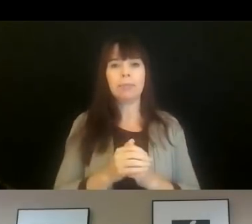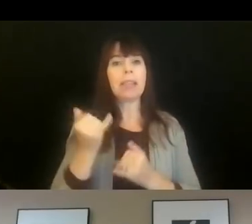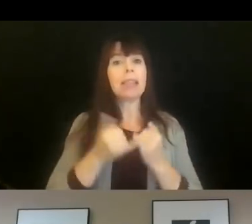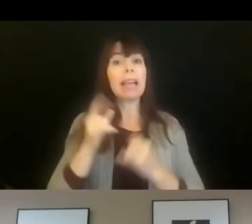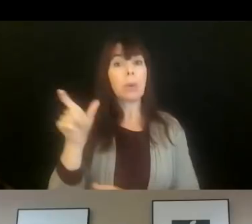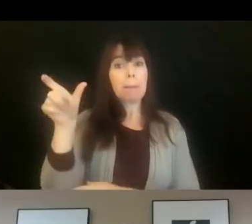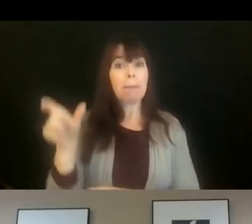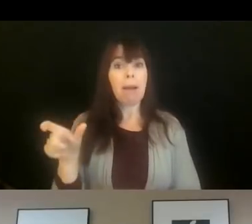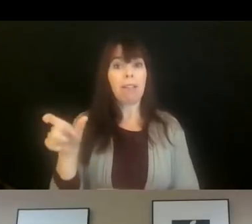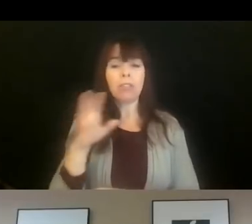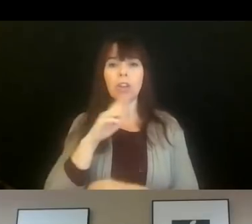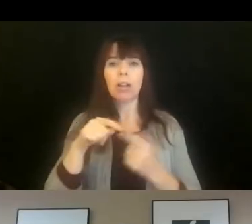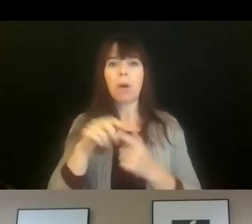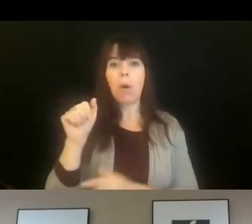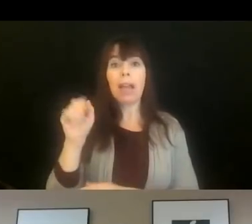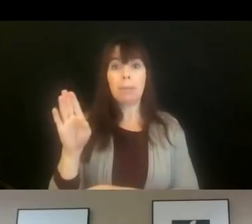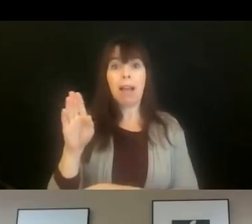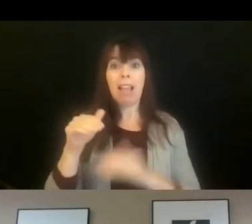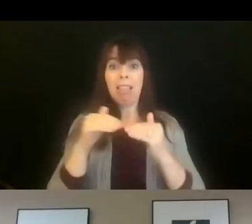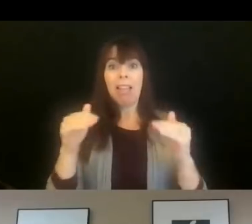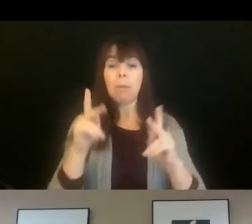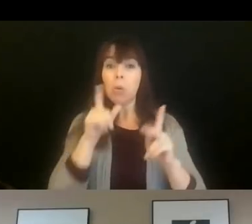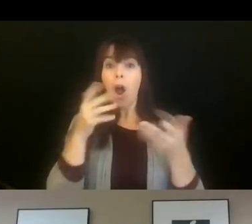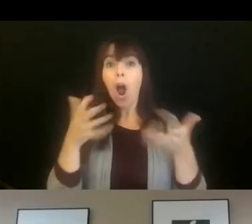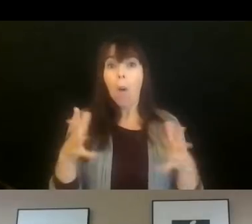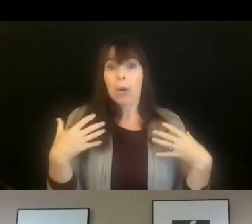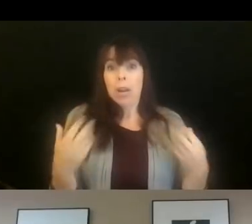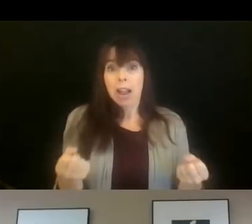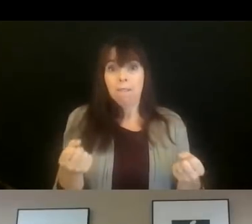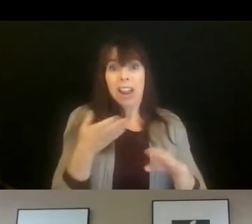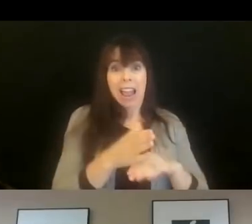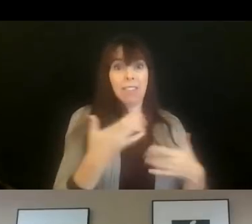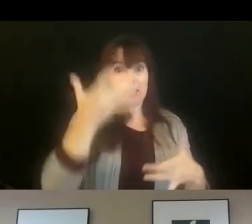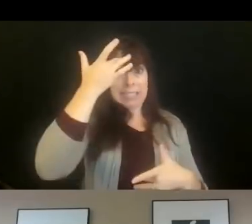actually indicates the antibody level in people who have recovered from the infection.